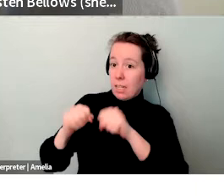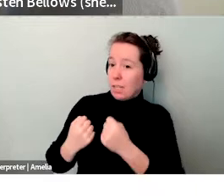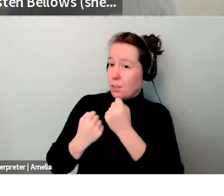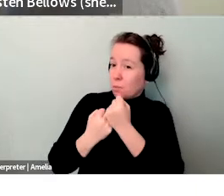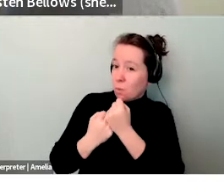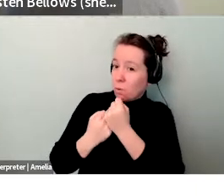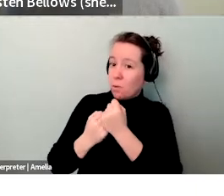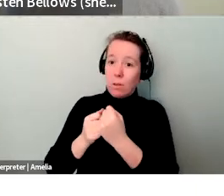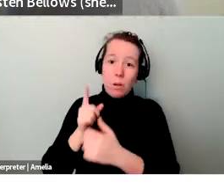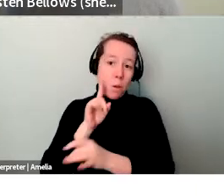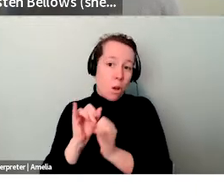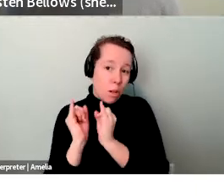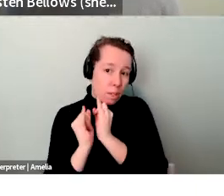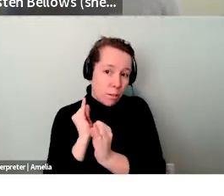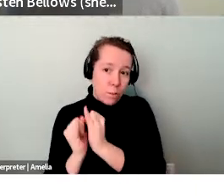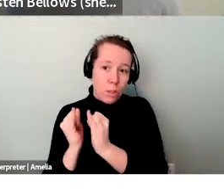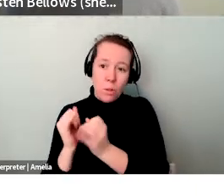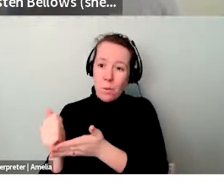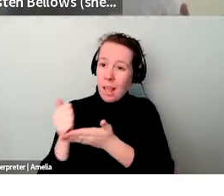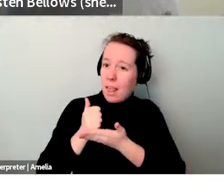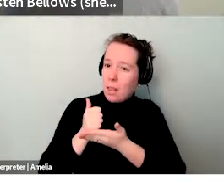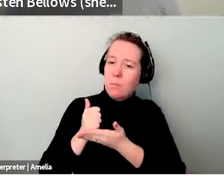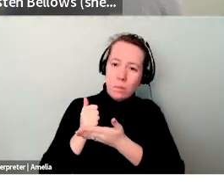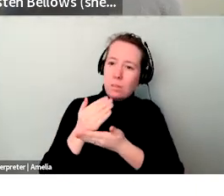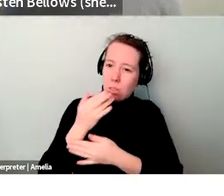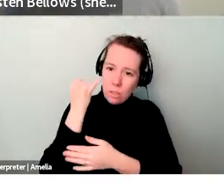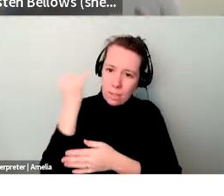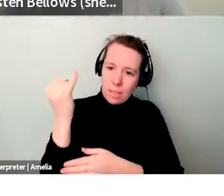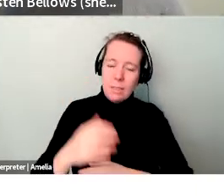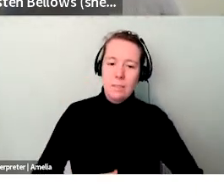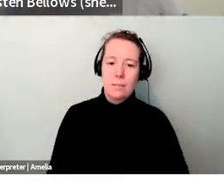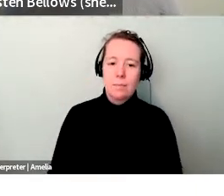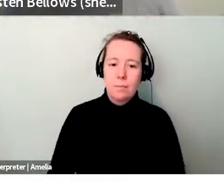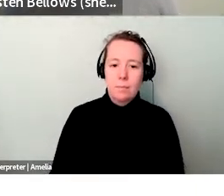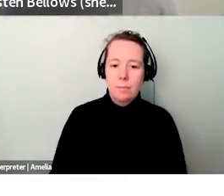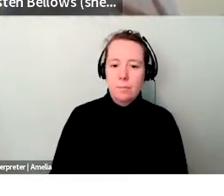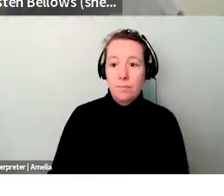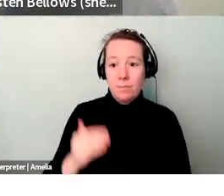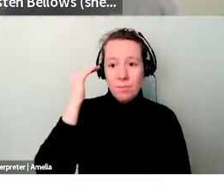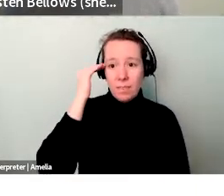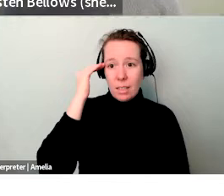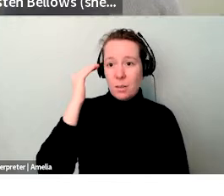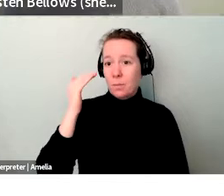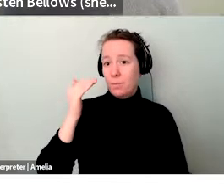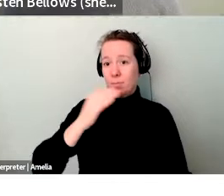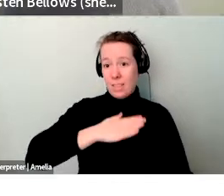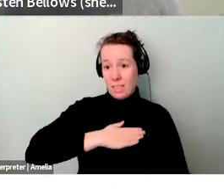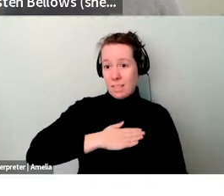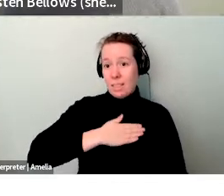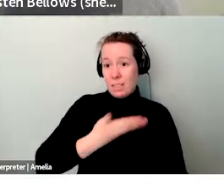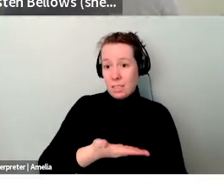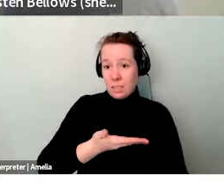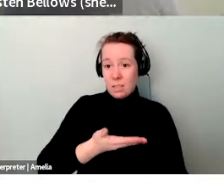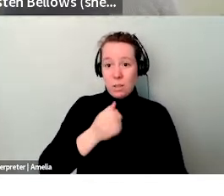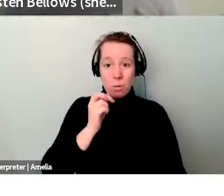like mock interview process. And then, yeah, unfortunately, more of that disclosure piece, we just don't have time to talk about